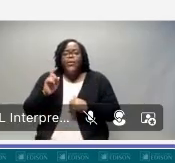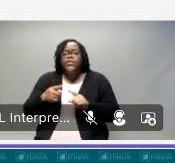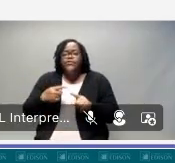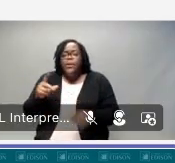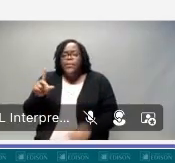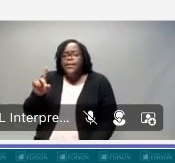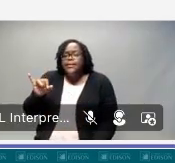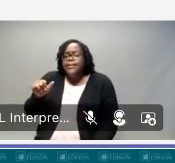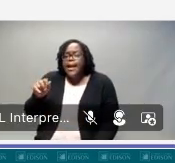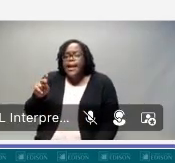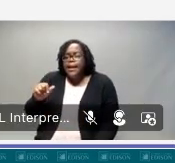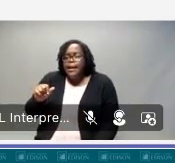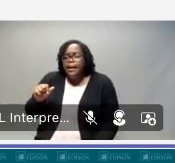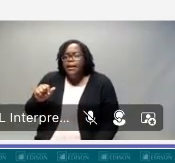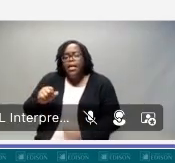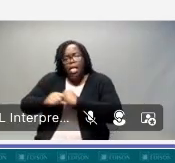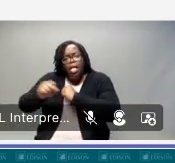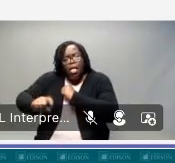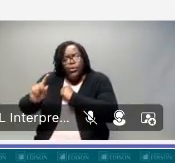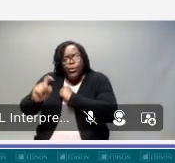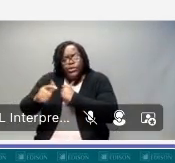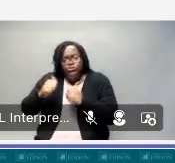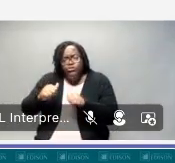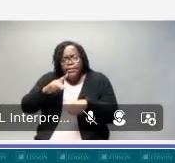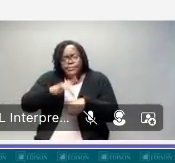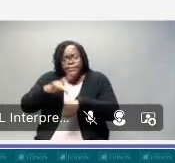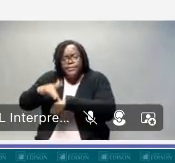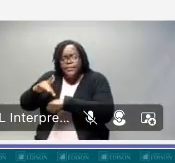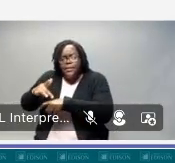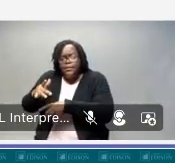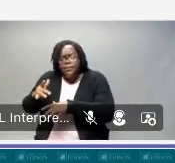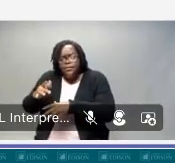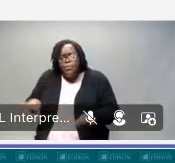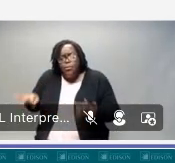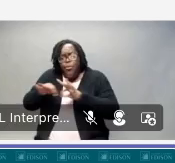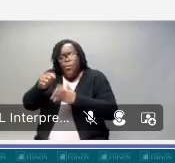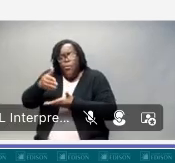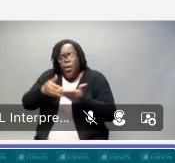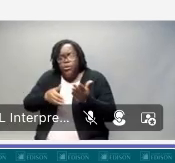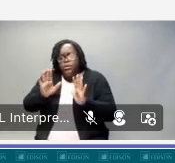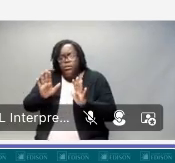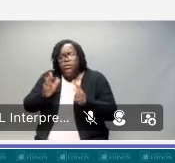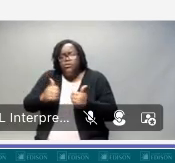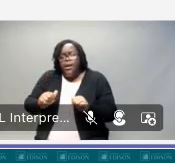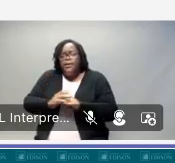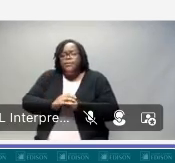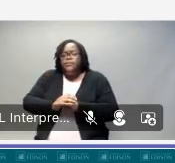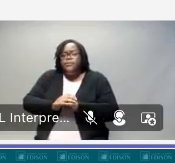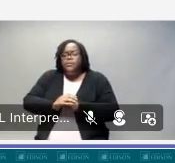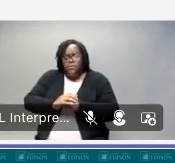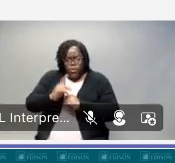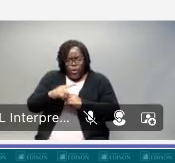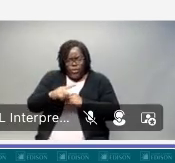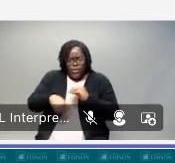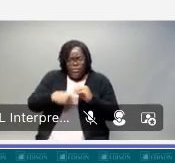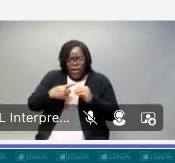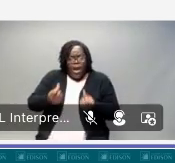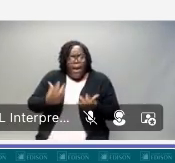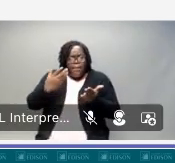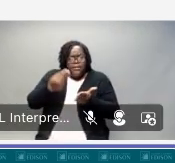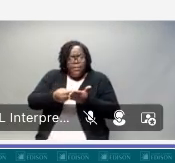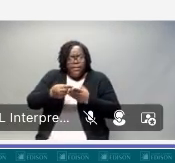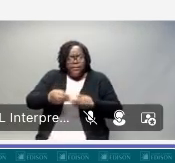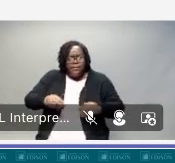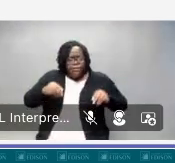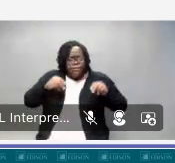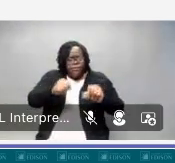Diana Luxembourg. It's a long question, so I'll try to touch on what I think are the main points. Question about how much money we have spent.